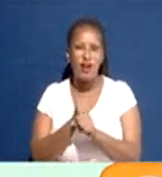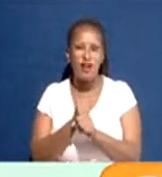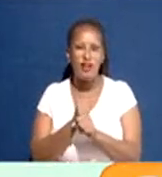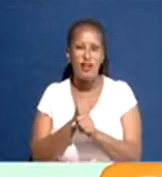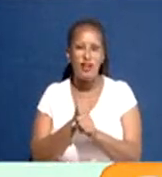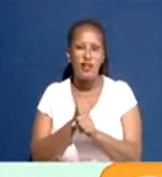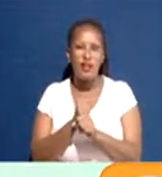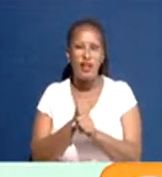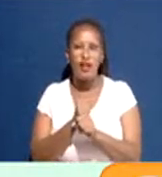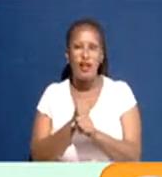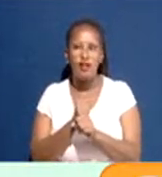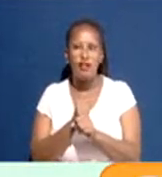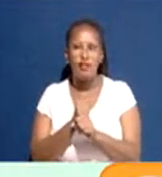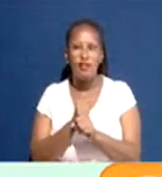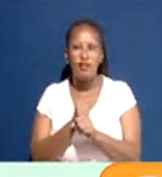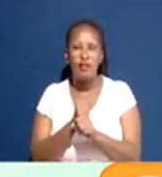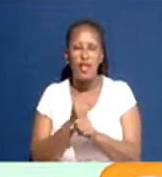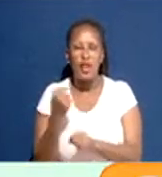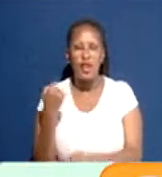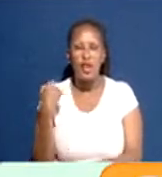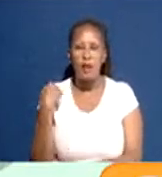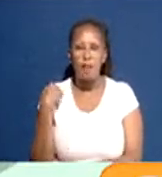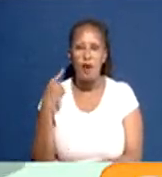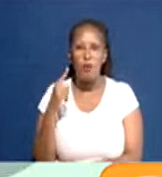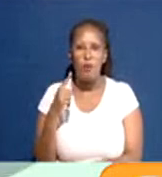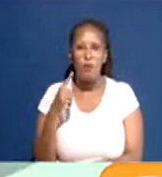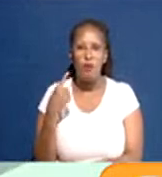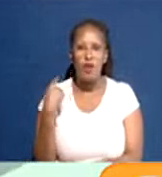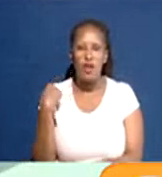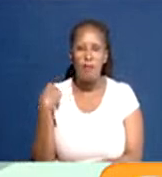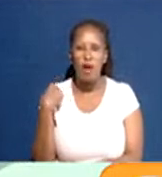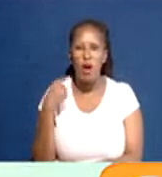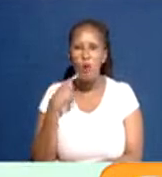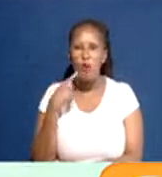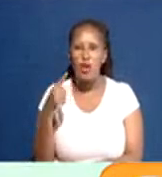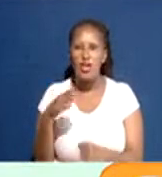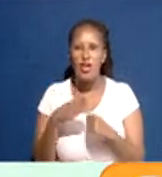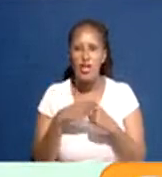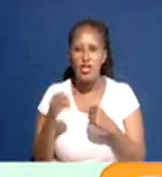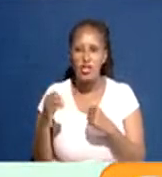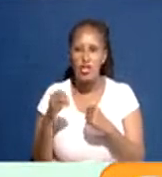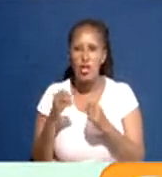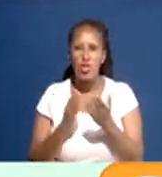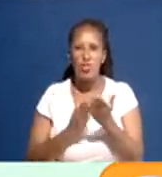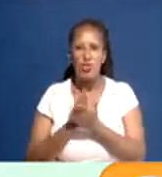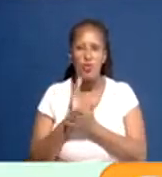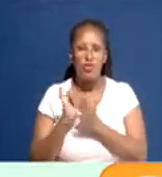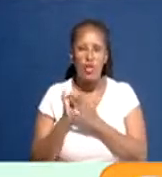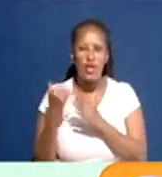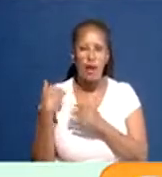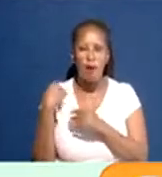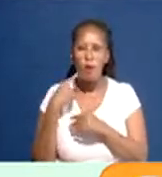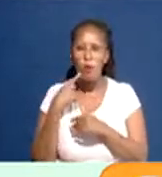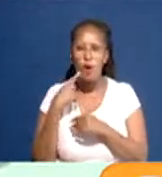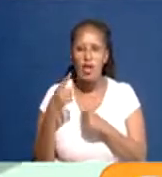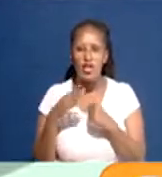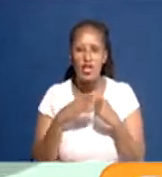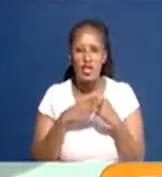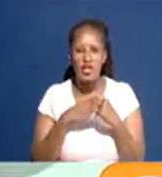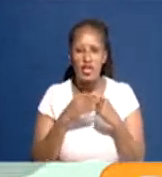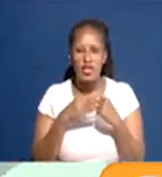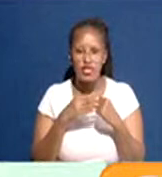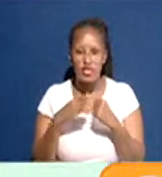ILO Convention number 190, together with ILO Convention number 189,